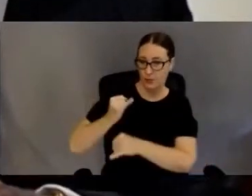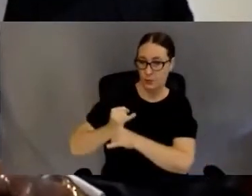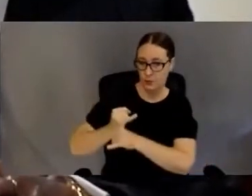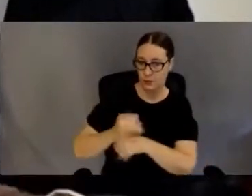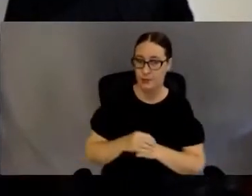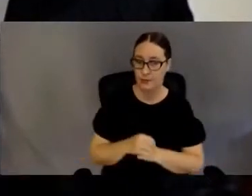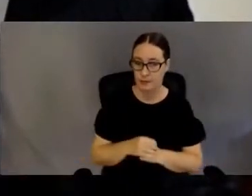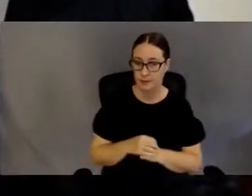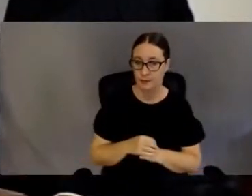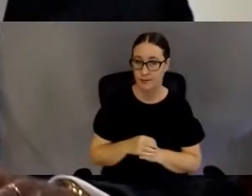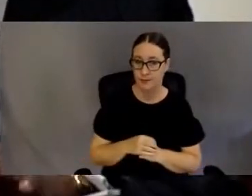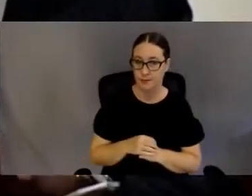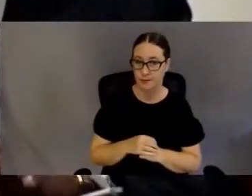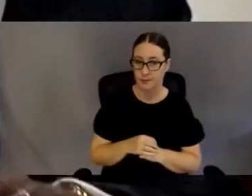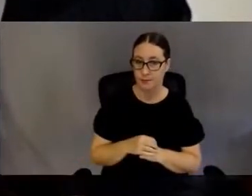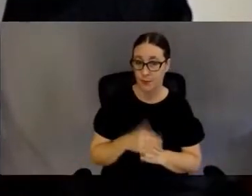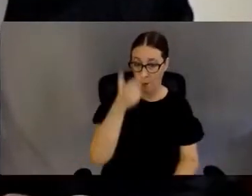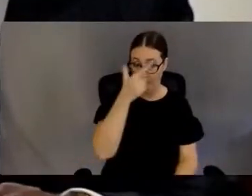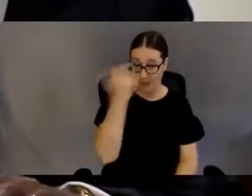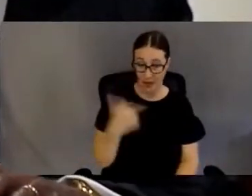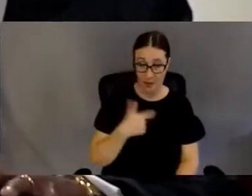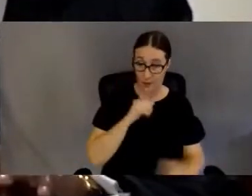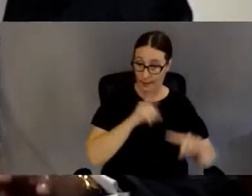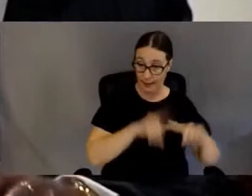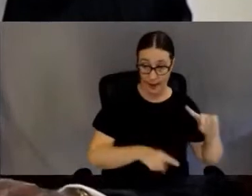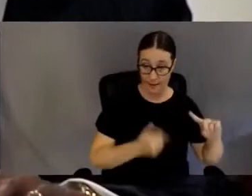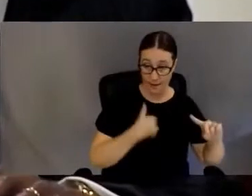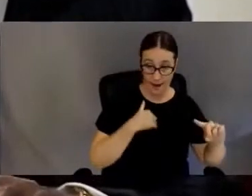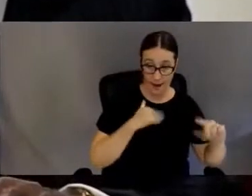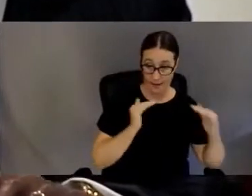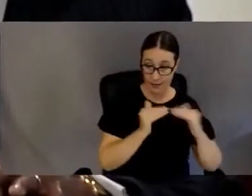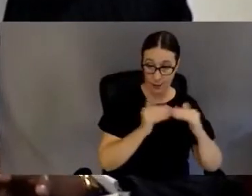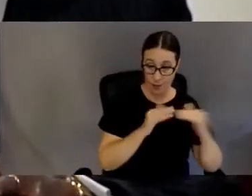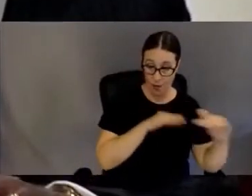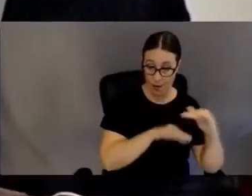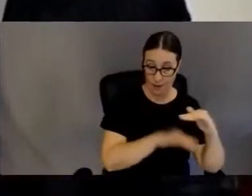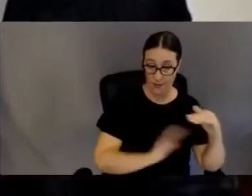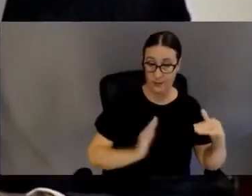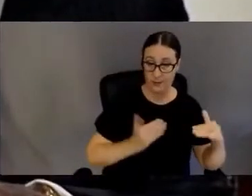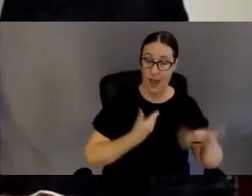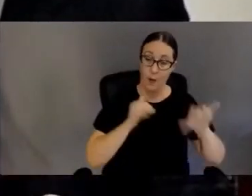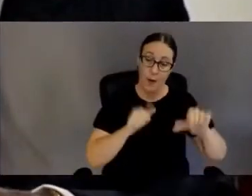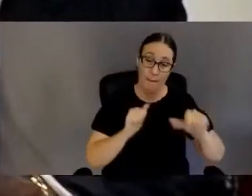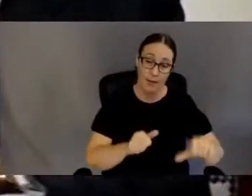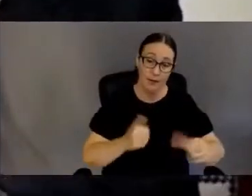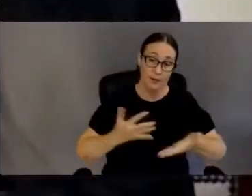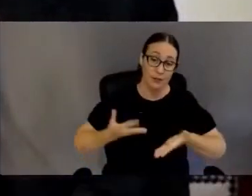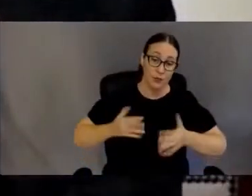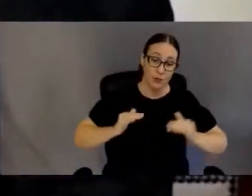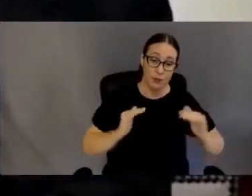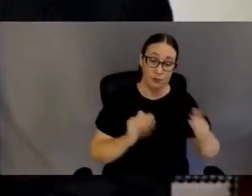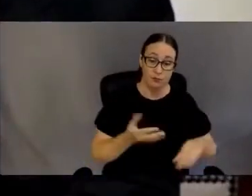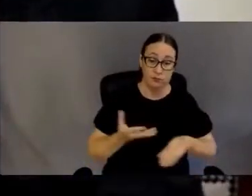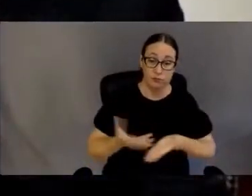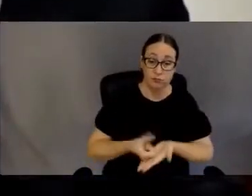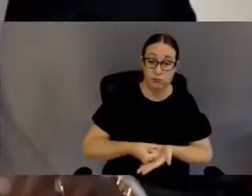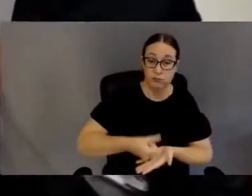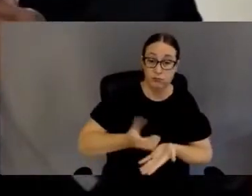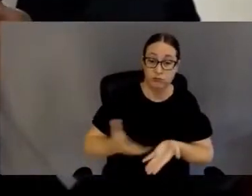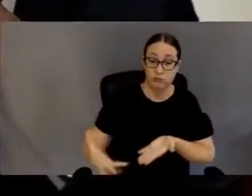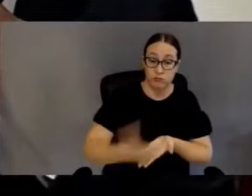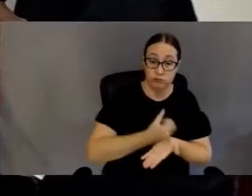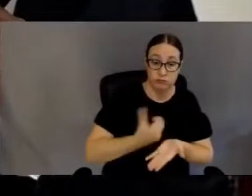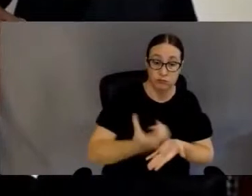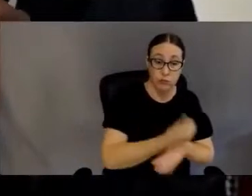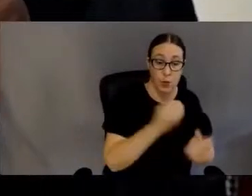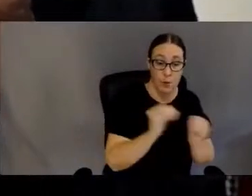And because we can't, our ability to raise capital that allow us to, going back to the word my